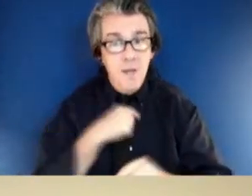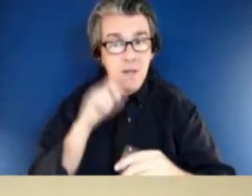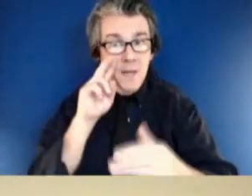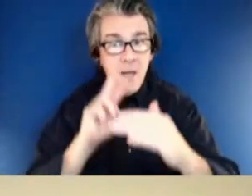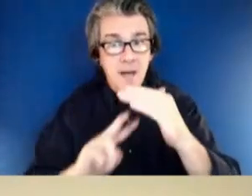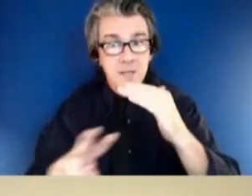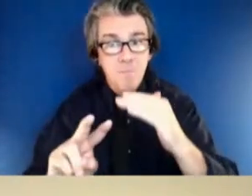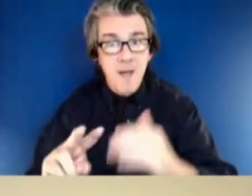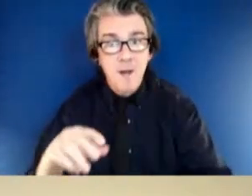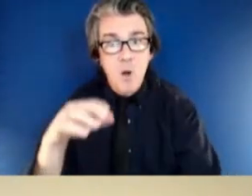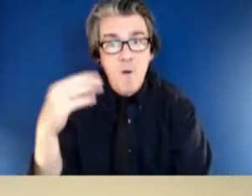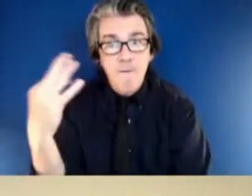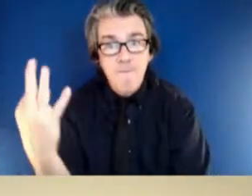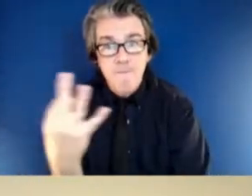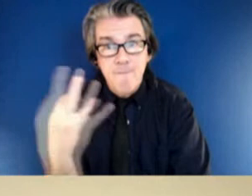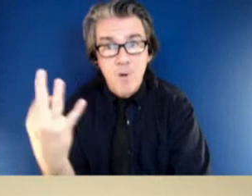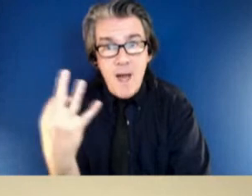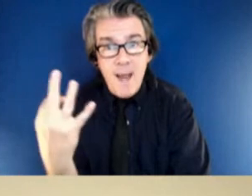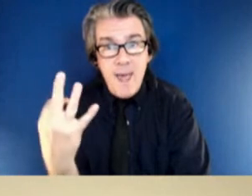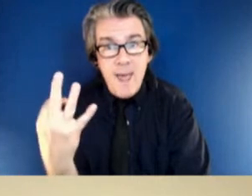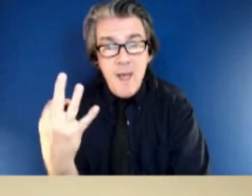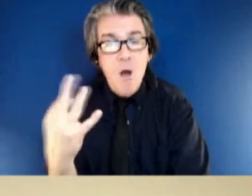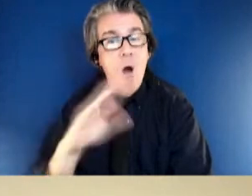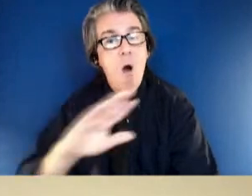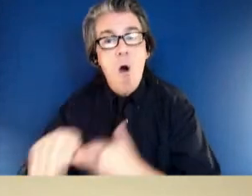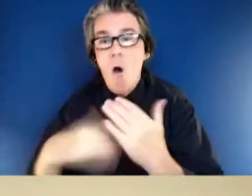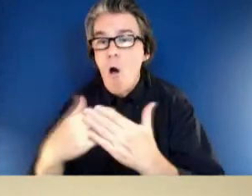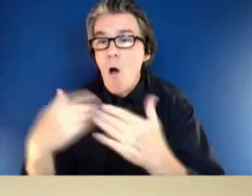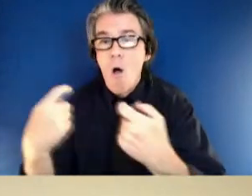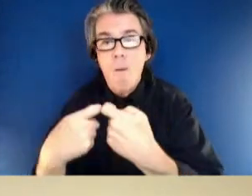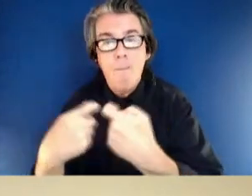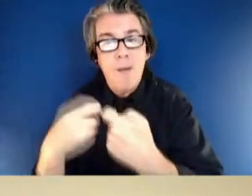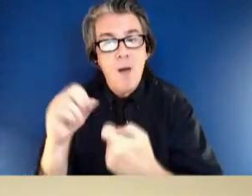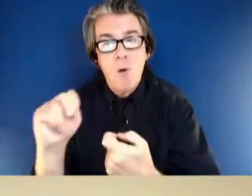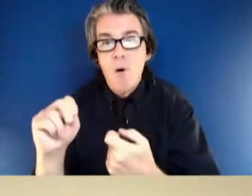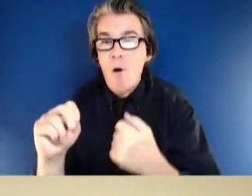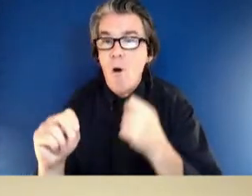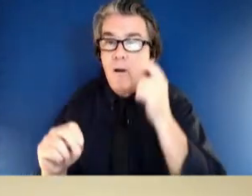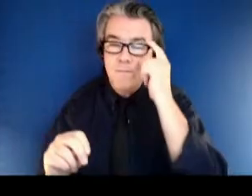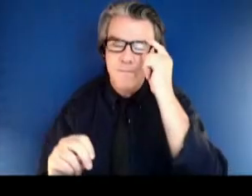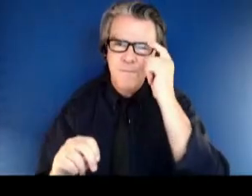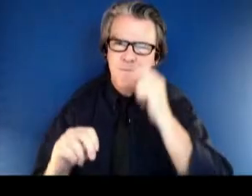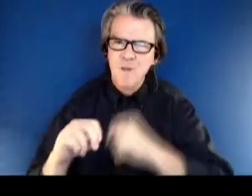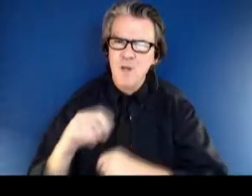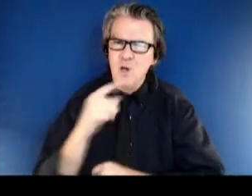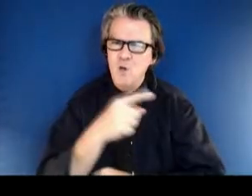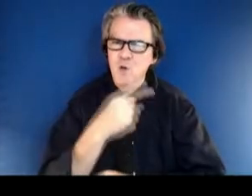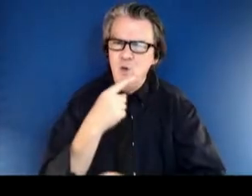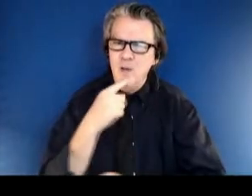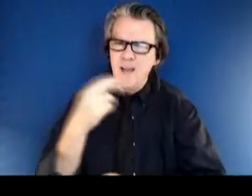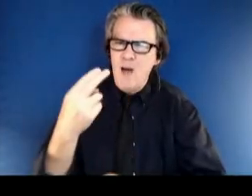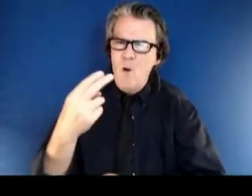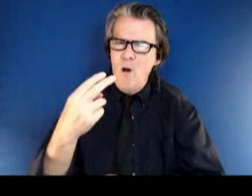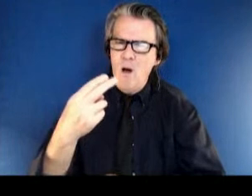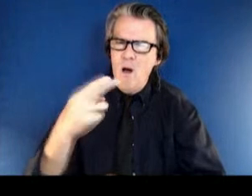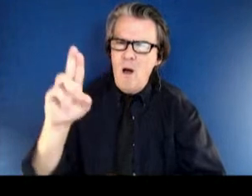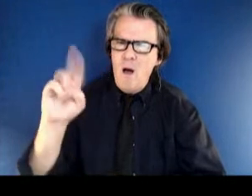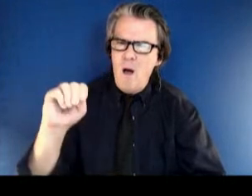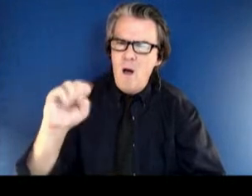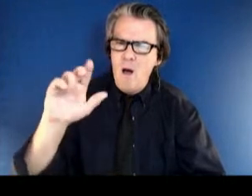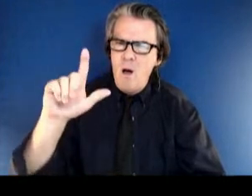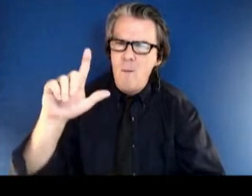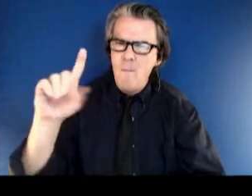questions. Mark, back to the islanding for just a second. Is that up in the Humboldt area? No, Lindsay,